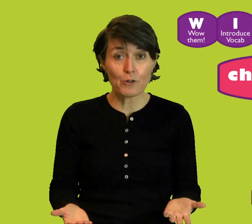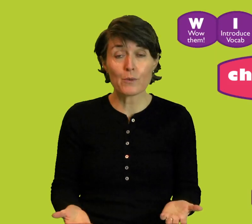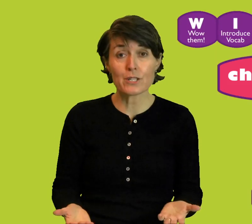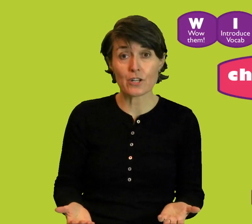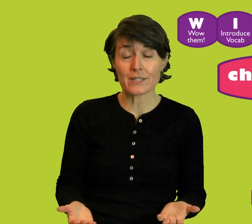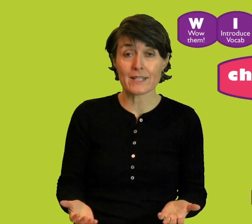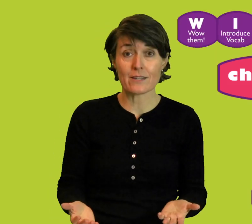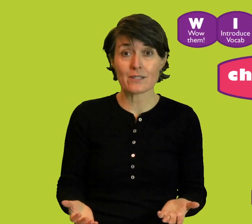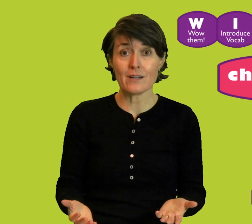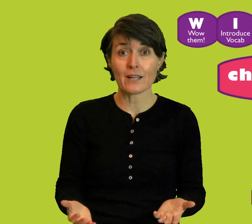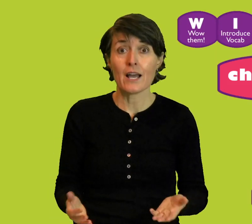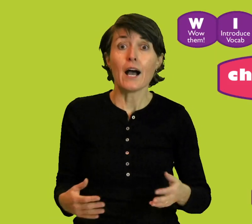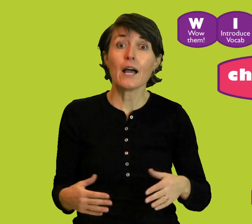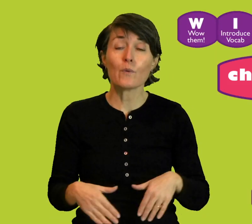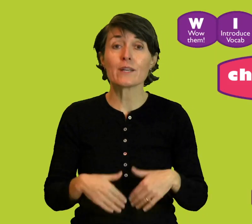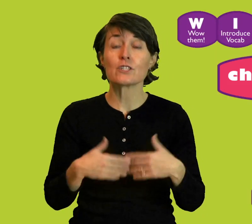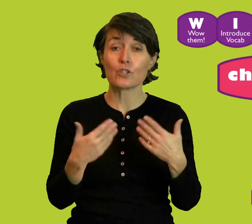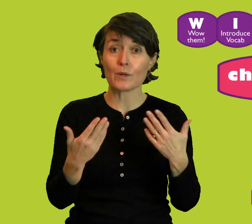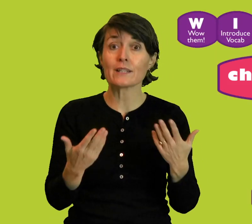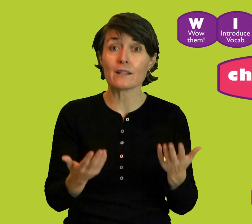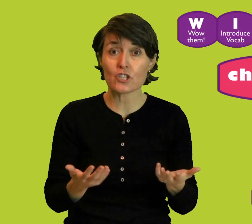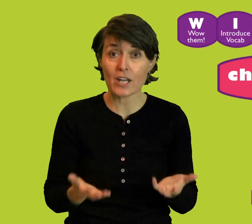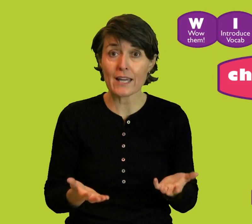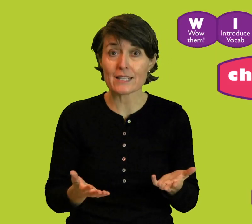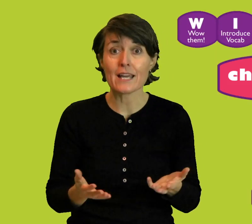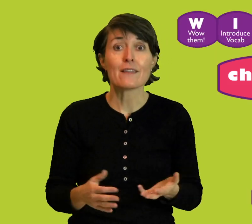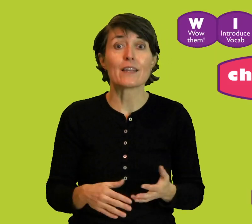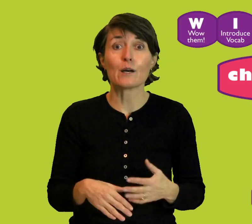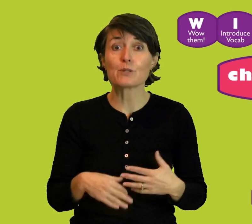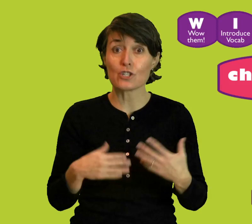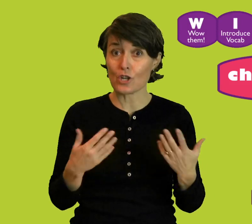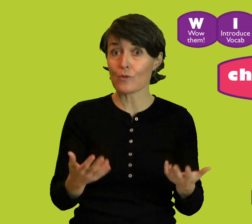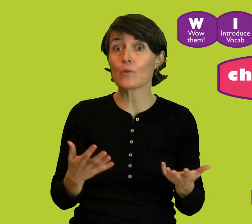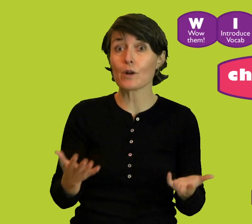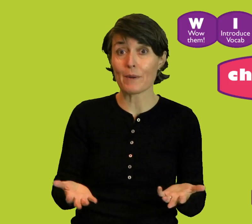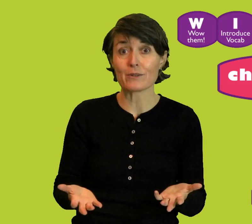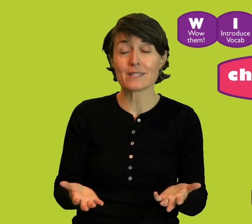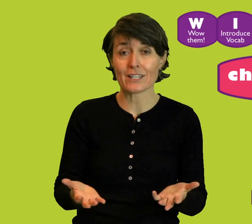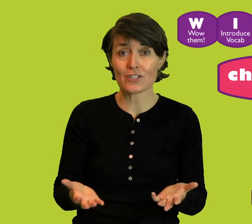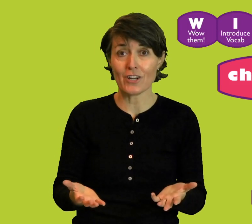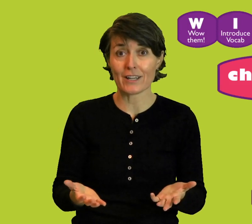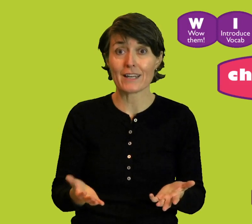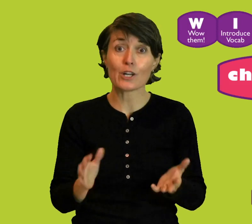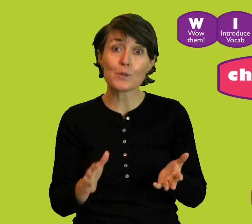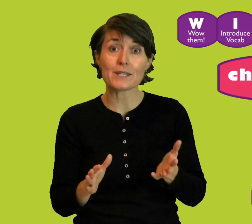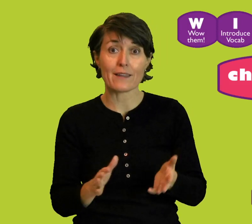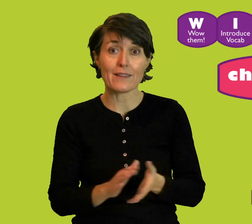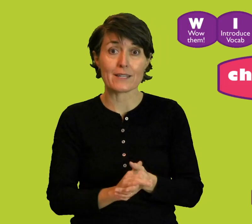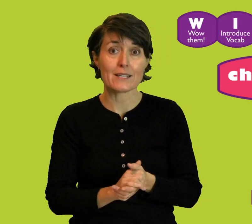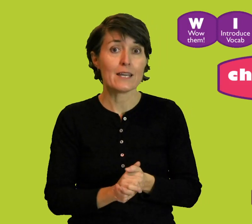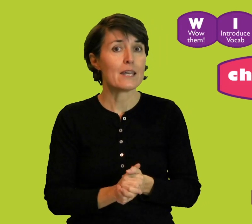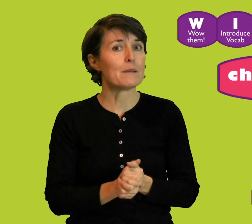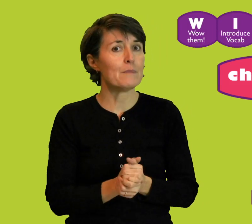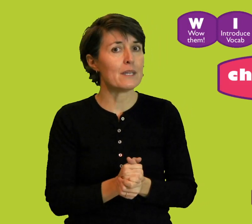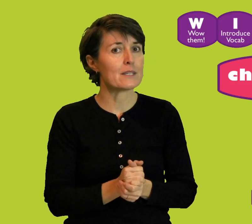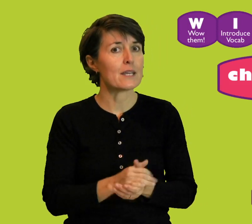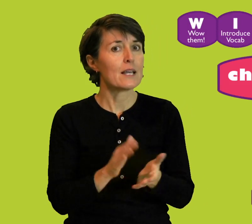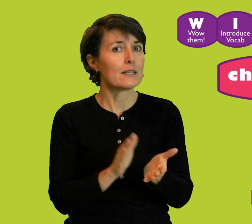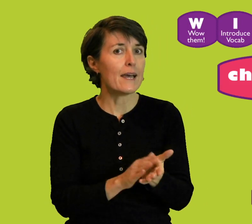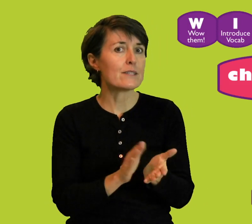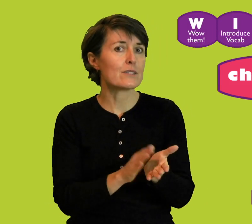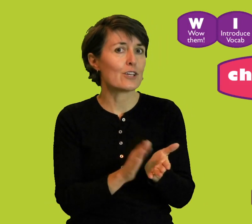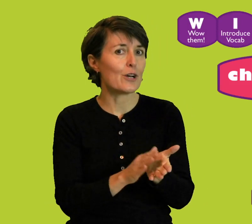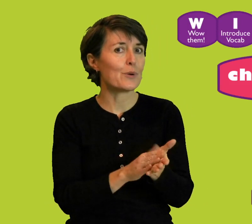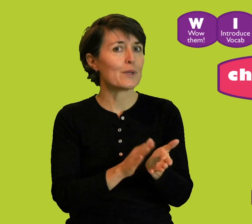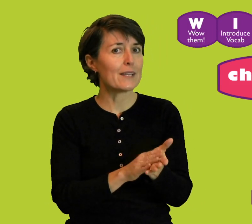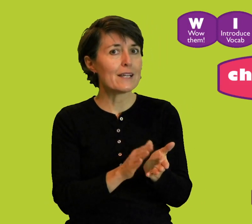So before we start to sing the song, I want to do a little chant that helps us know that we're about to sing a song. And it goes like this. It means,